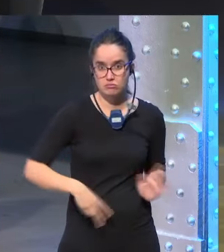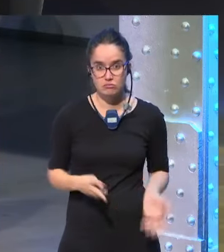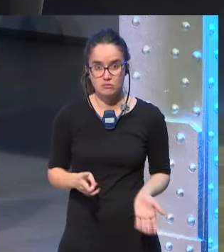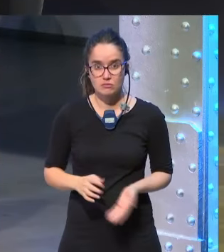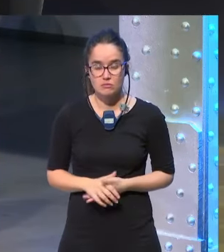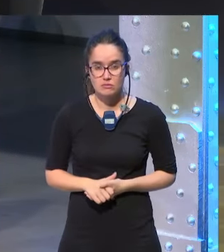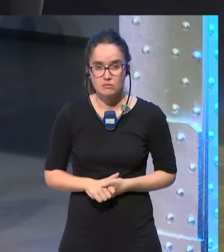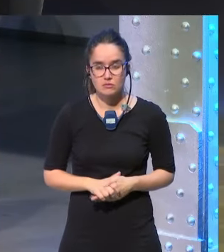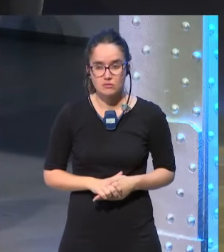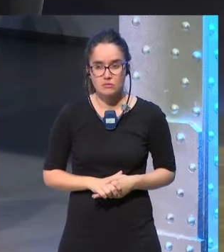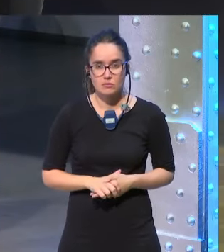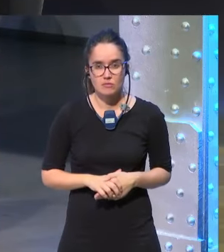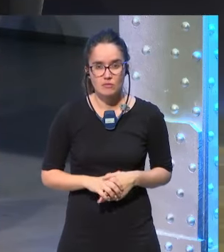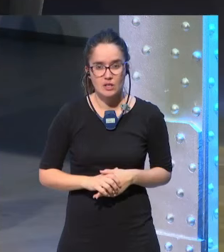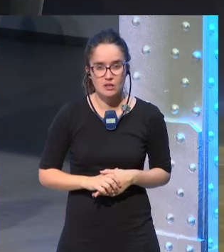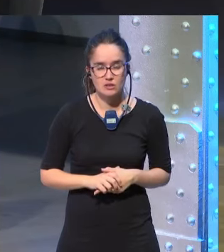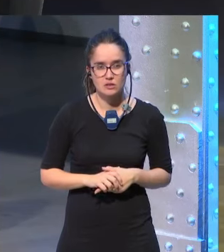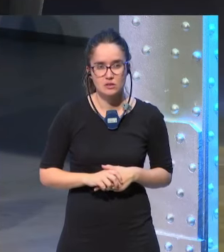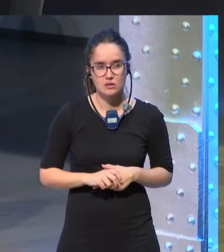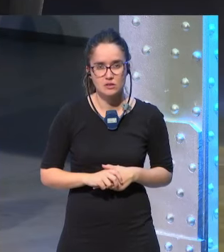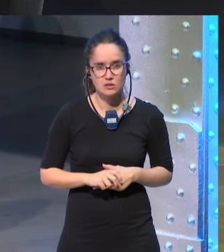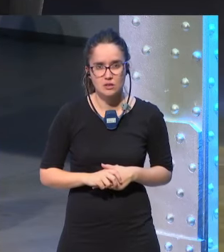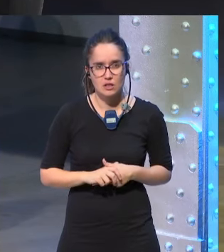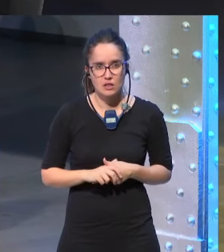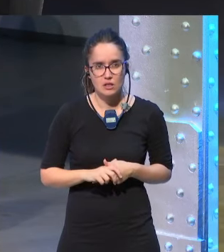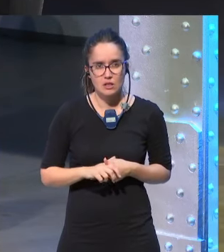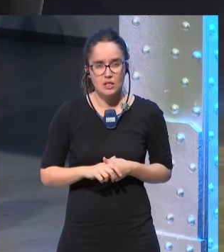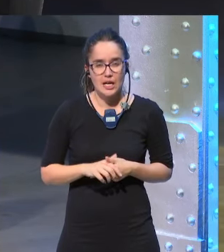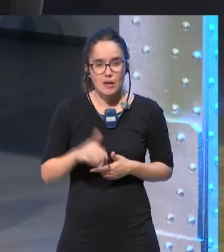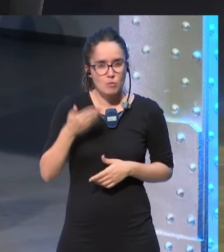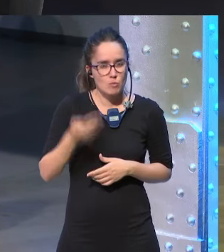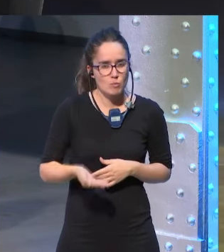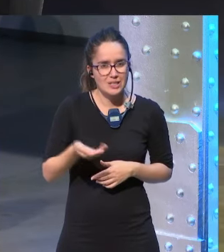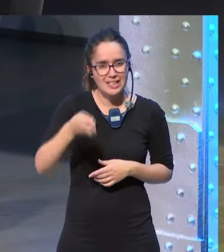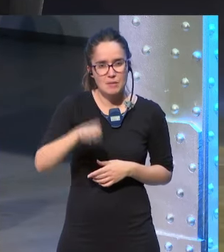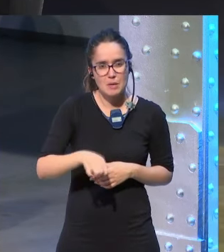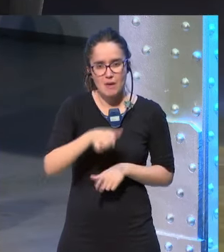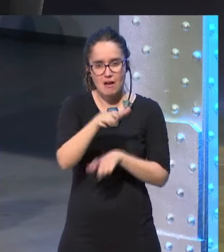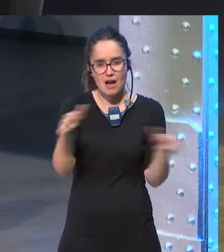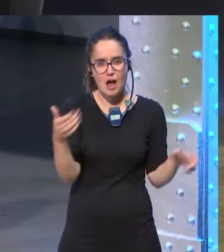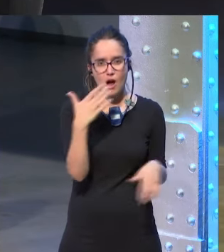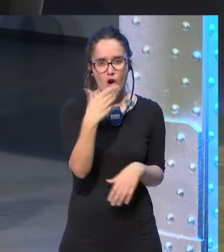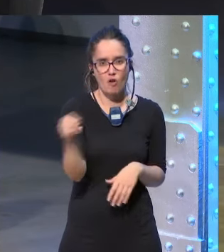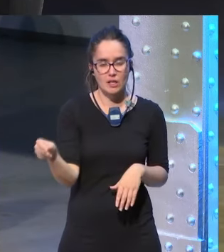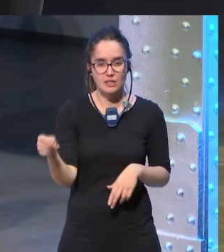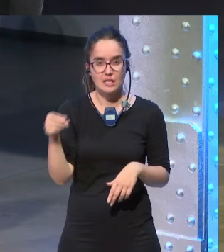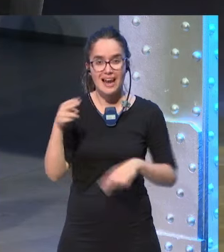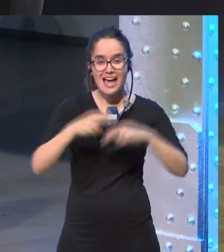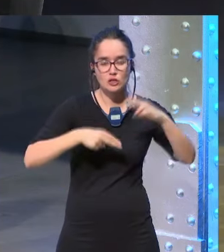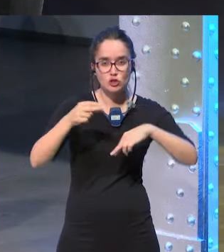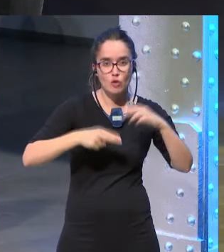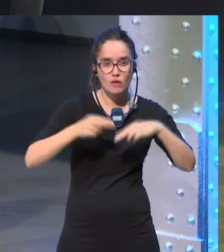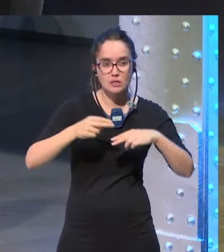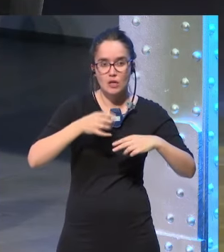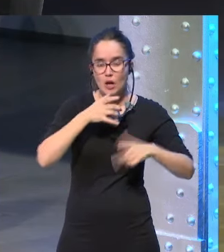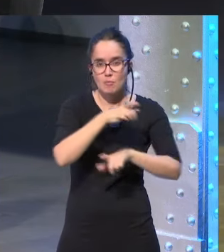informed by the digital. It's also important for the youth on construction sites. There's not so many people that are so eager